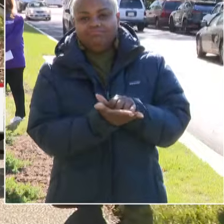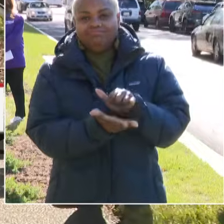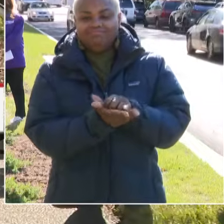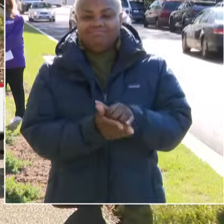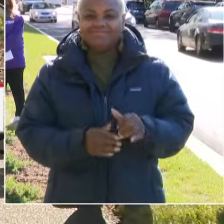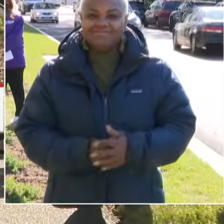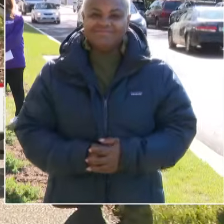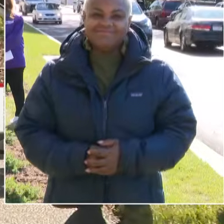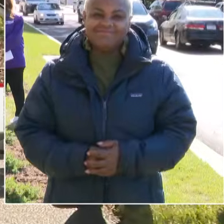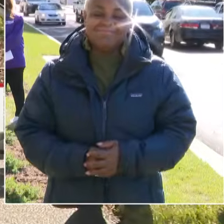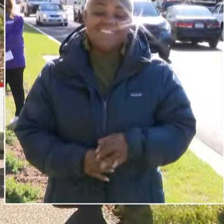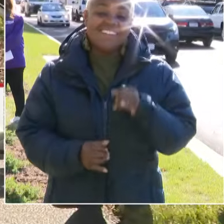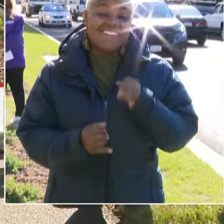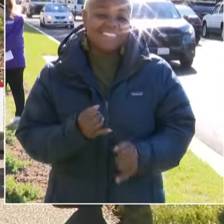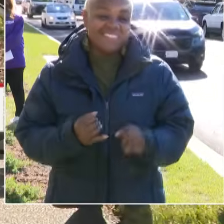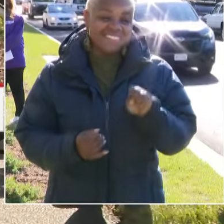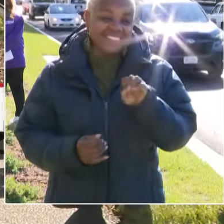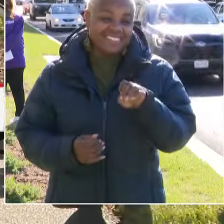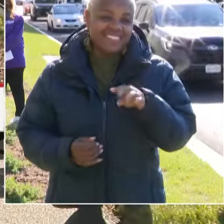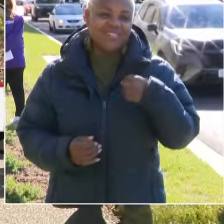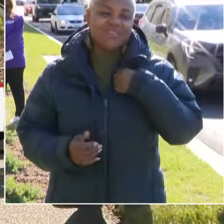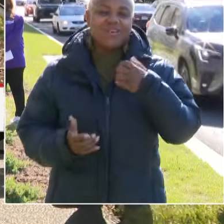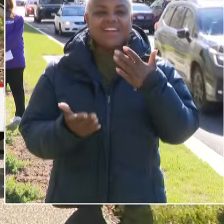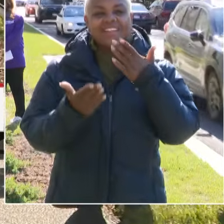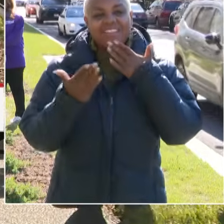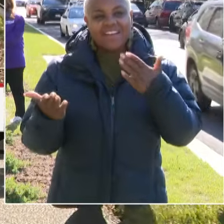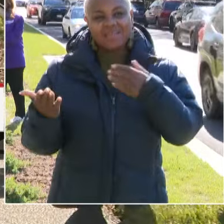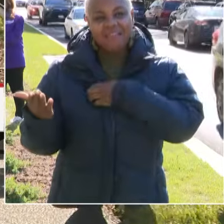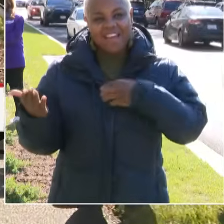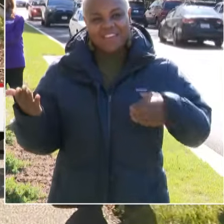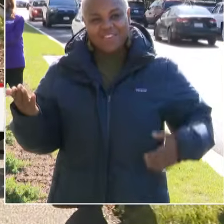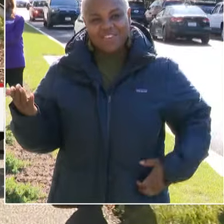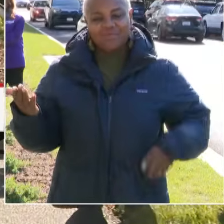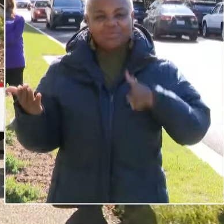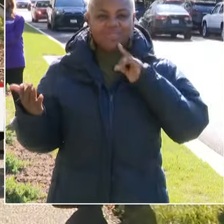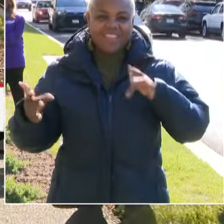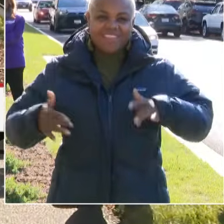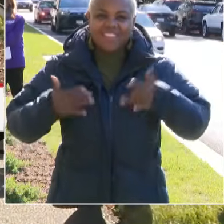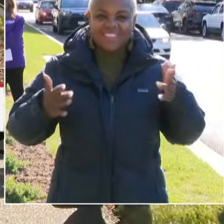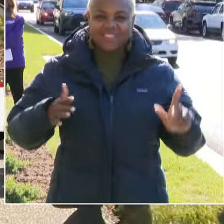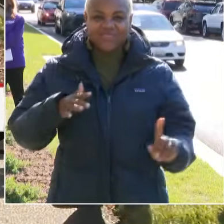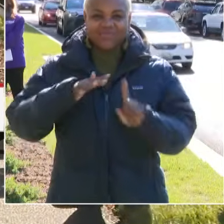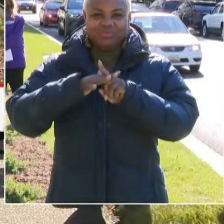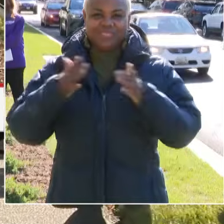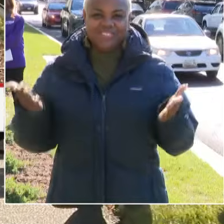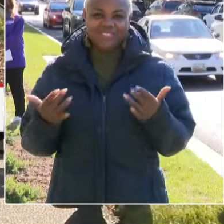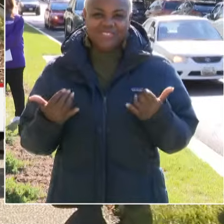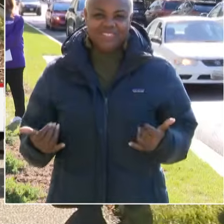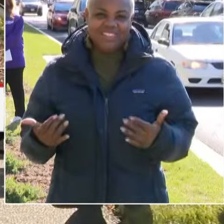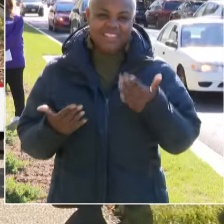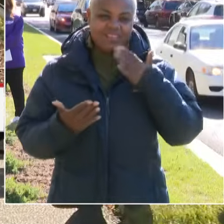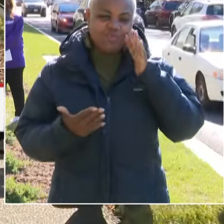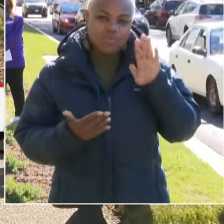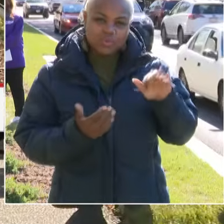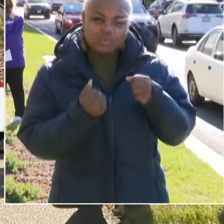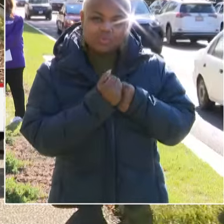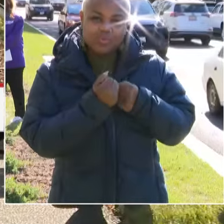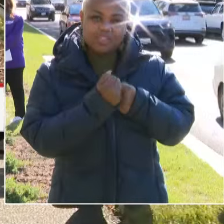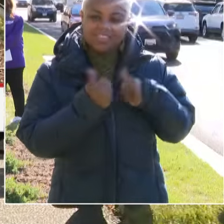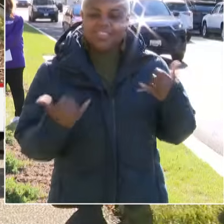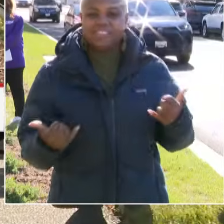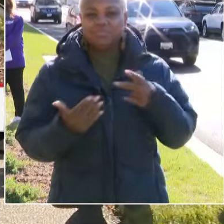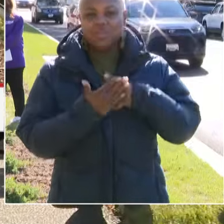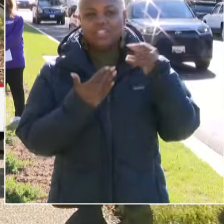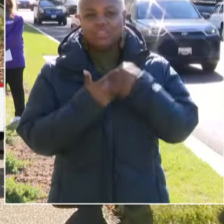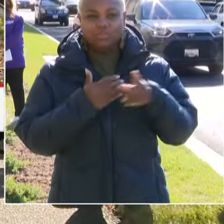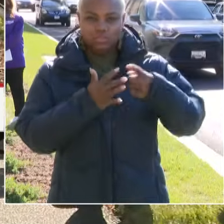we're just thrilled to have the mayor here today. Thank you so much, Mayor Bowser, for supporting this project, at least going back to